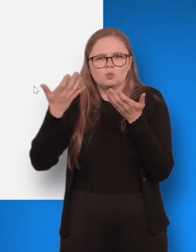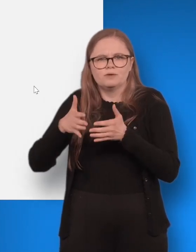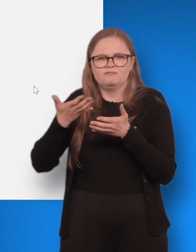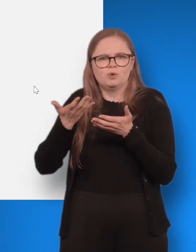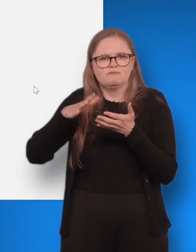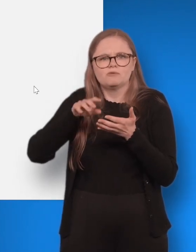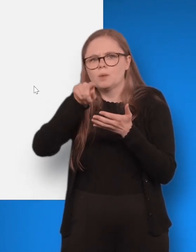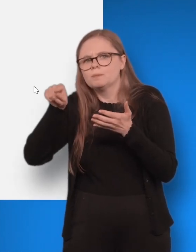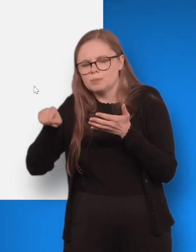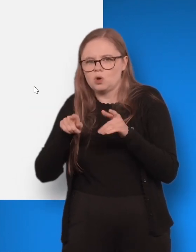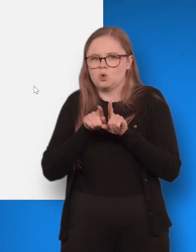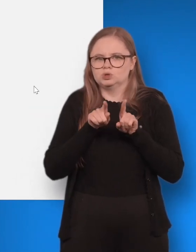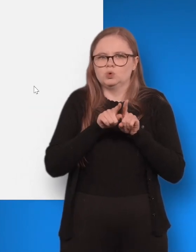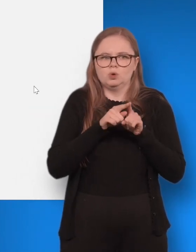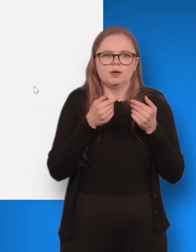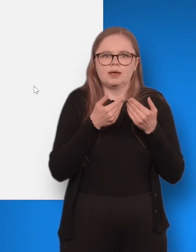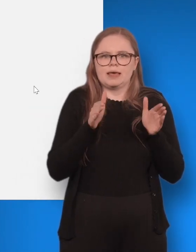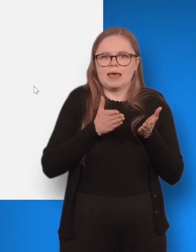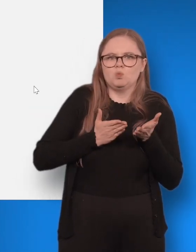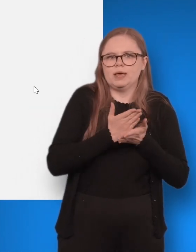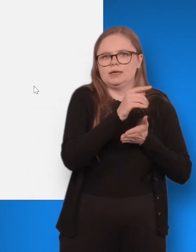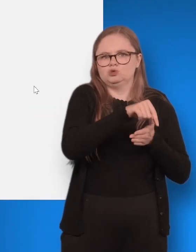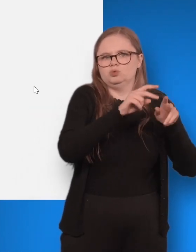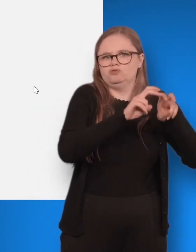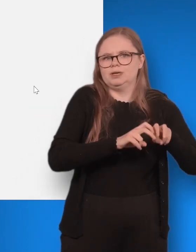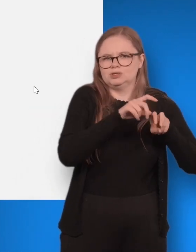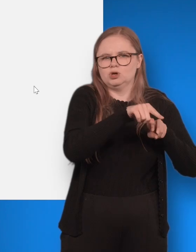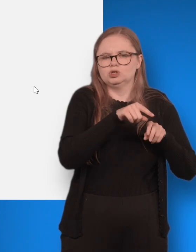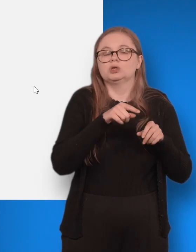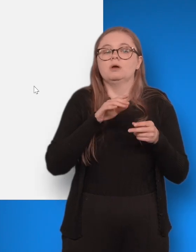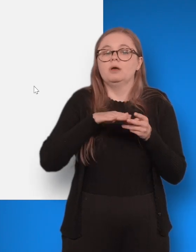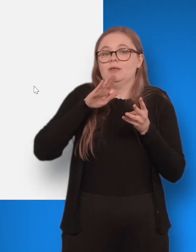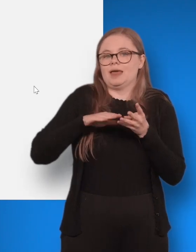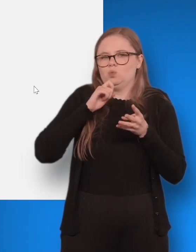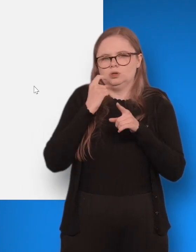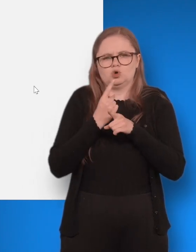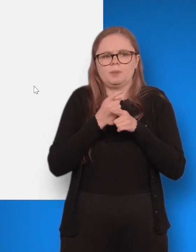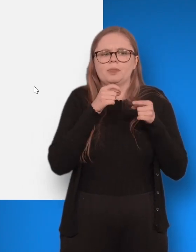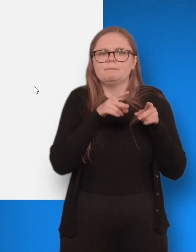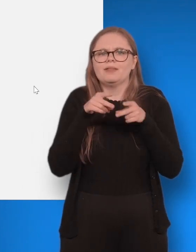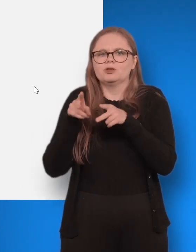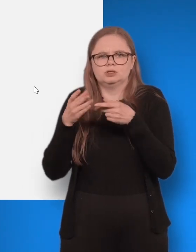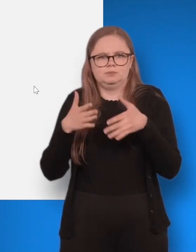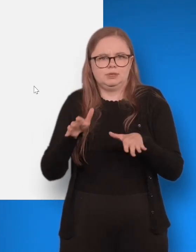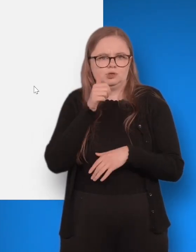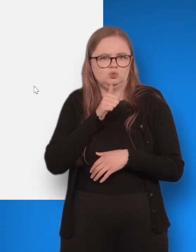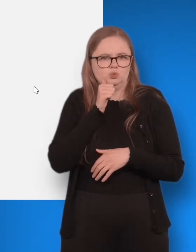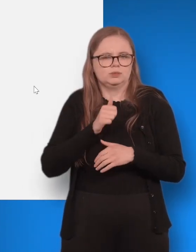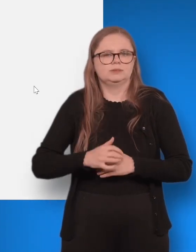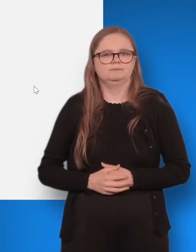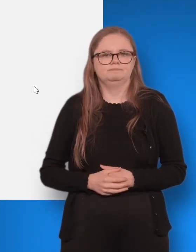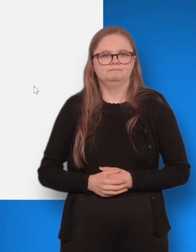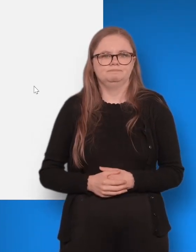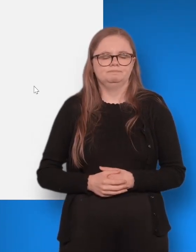discussion on gateway to research. Then talking about the methods that we used in the study, as we